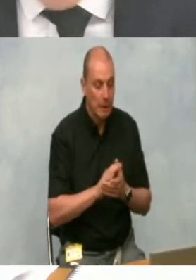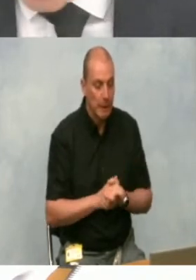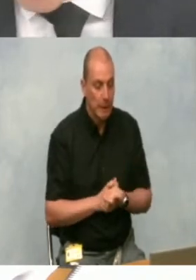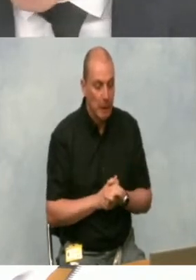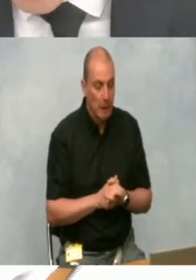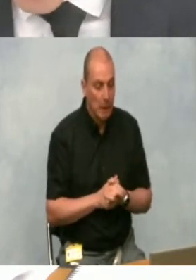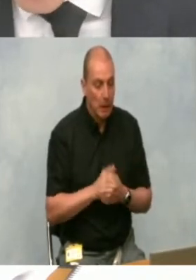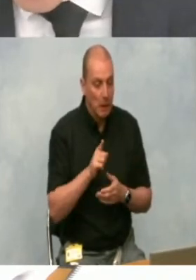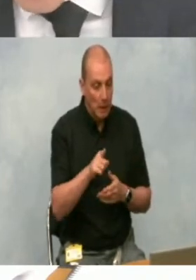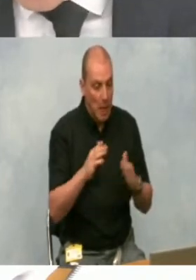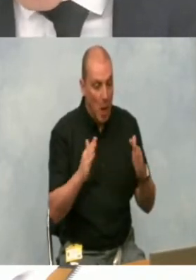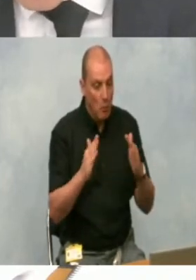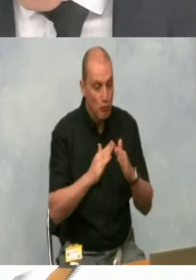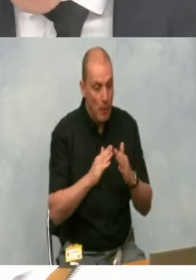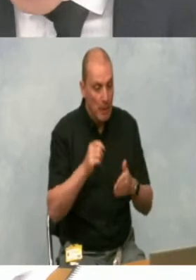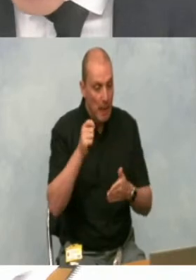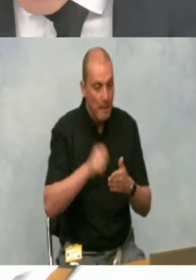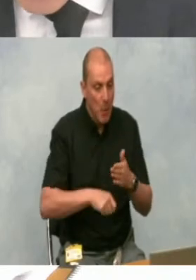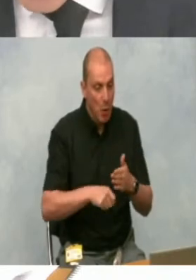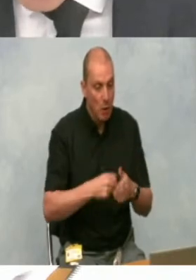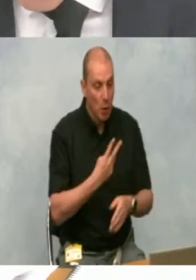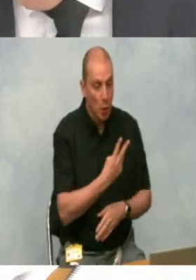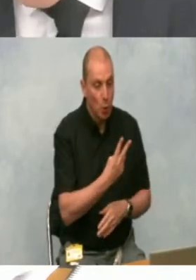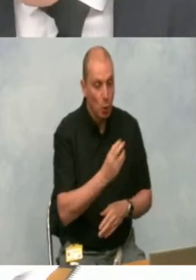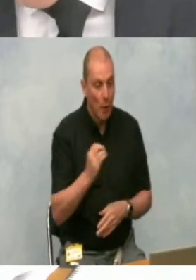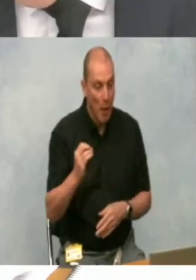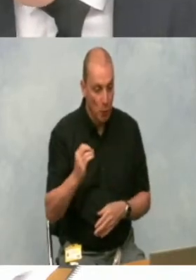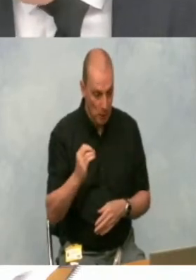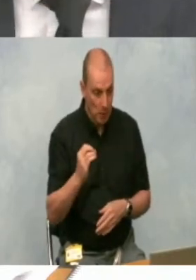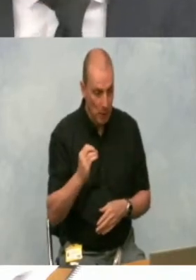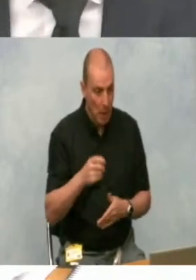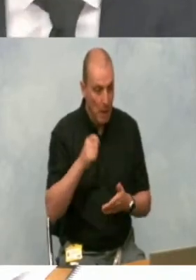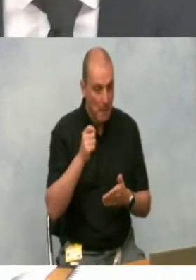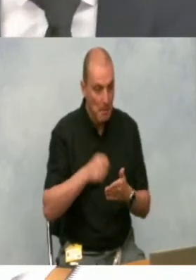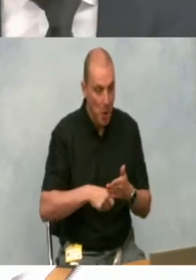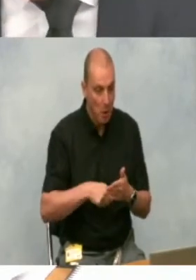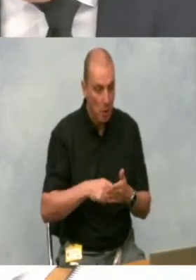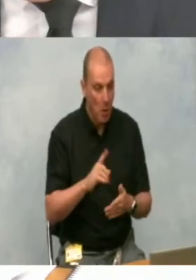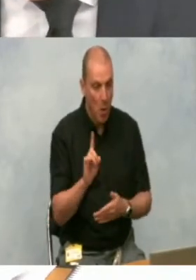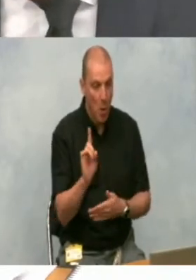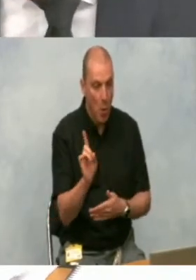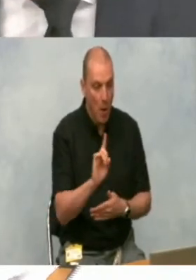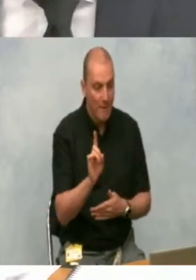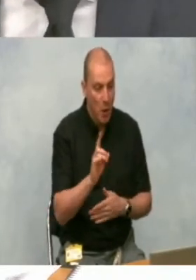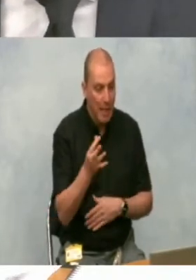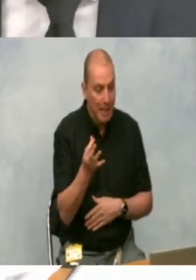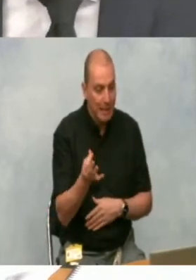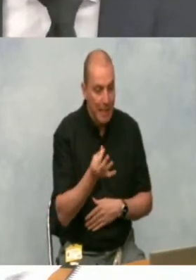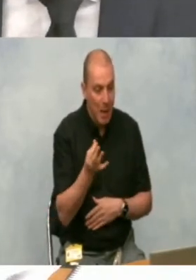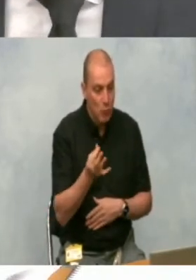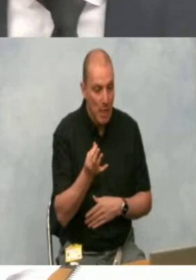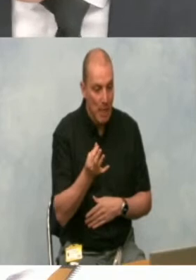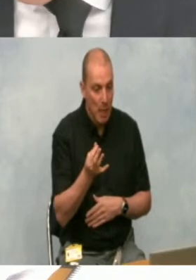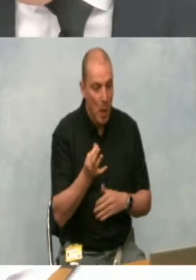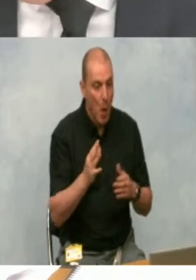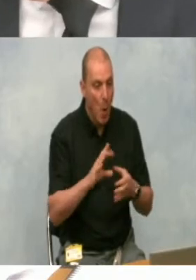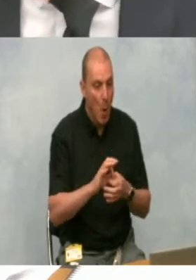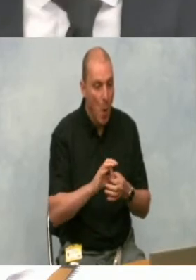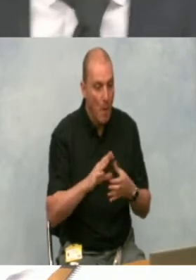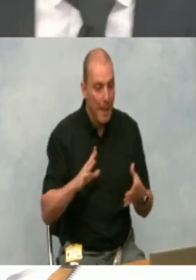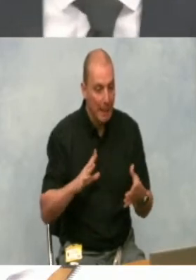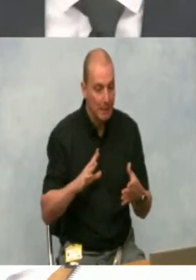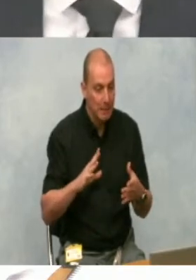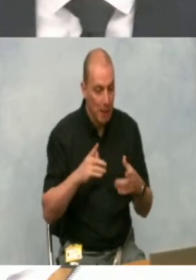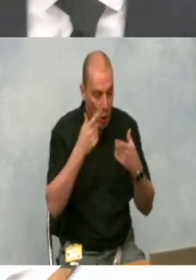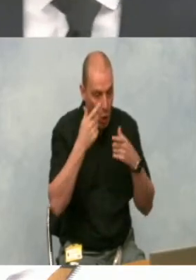The property was acquired back in 2000 and was initially purchased by the Council to be used as temporary homeless accommodation to meet demand and requirements